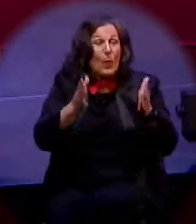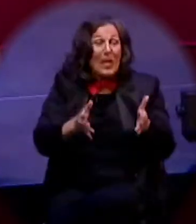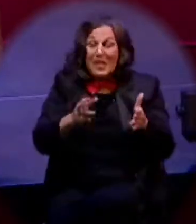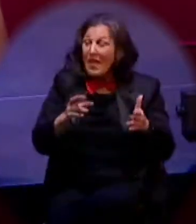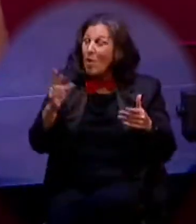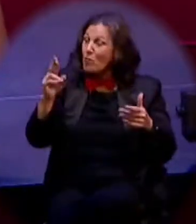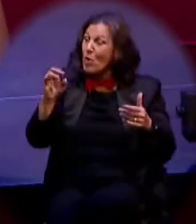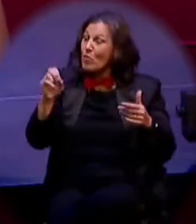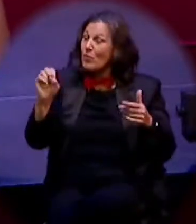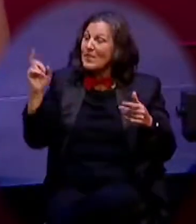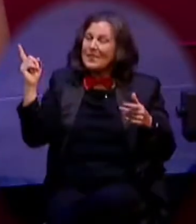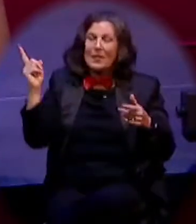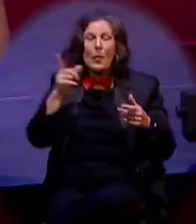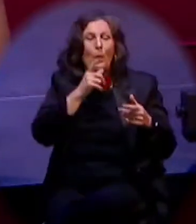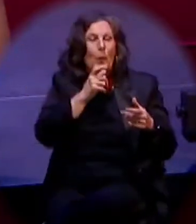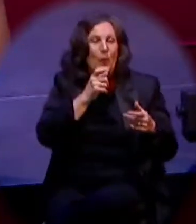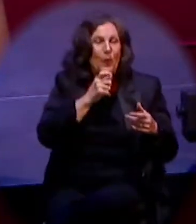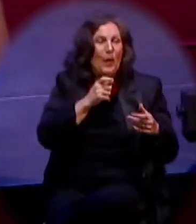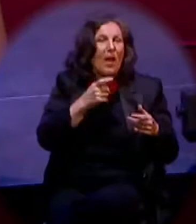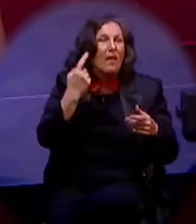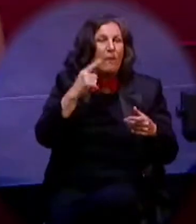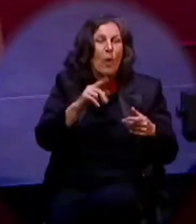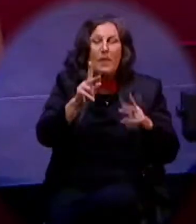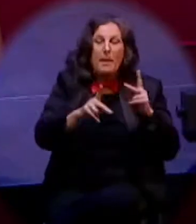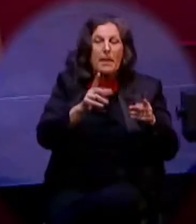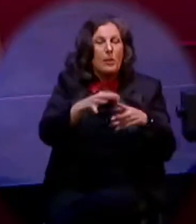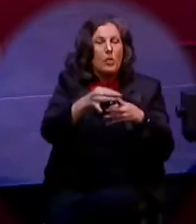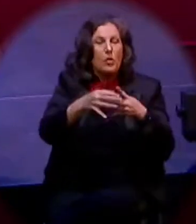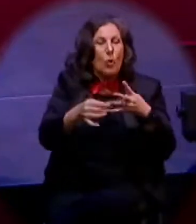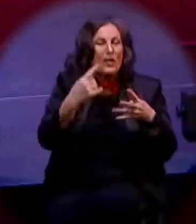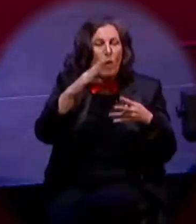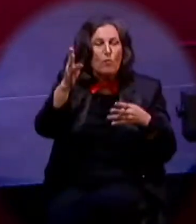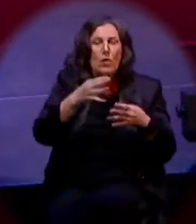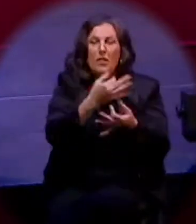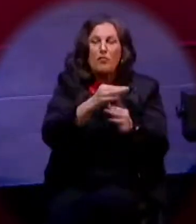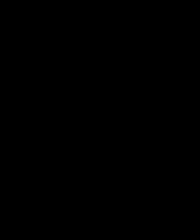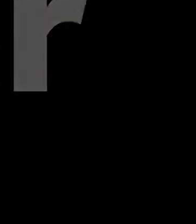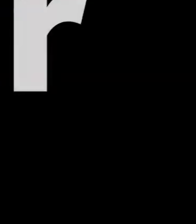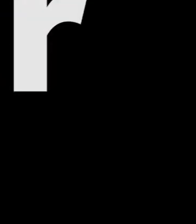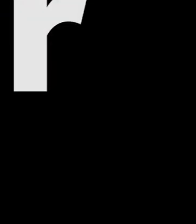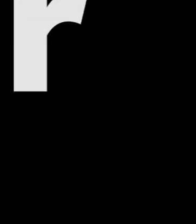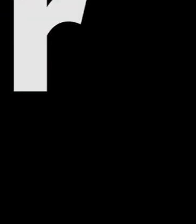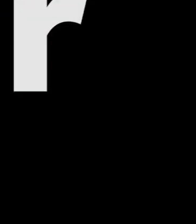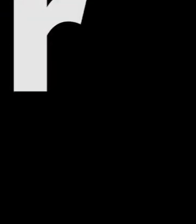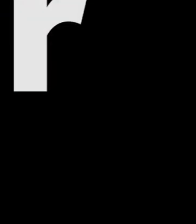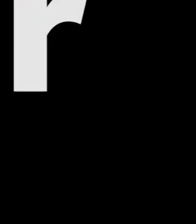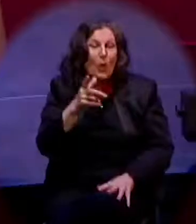Rose. The winner for the People's Choice Award for Brooklyn Free Speech Radio is